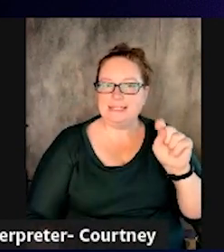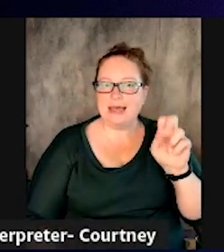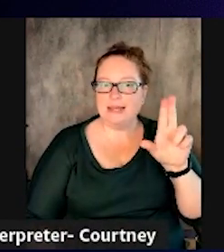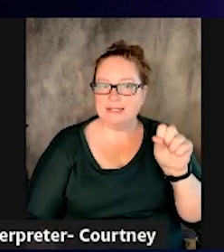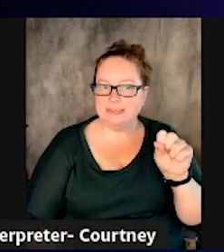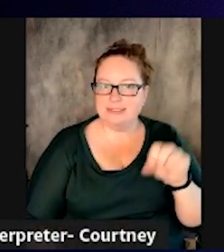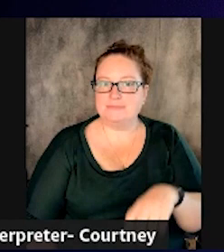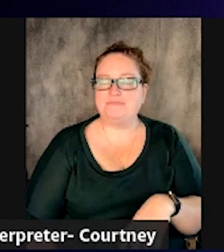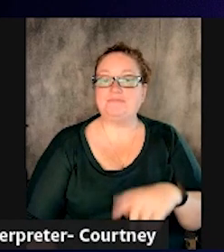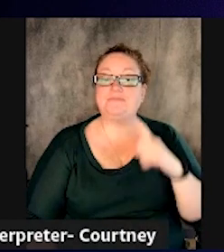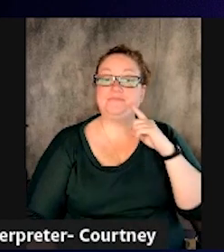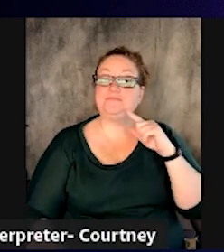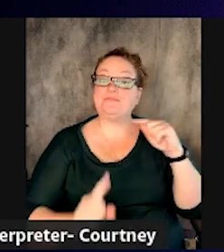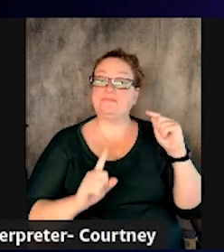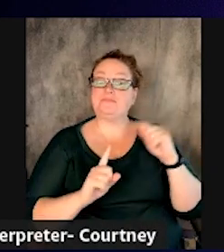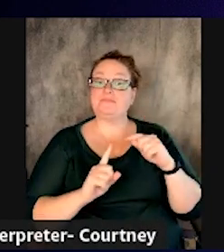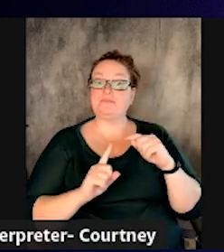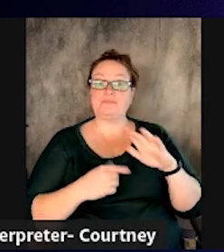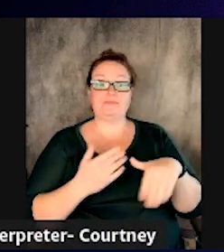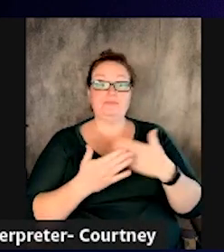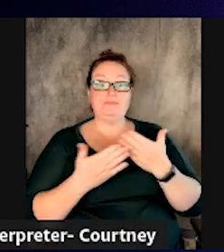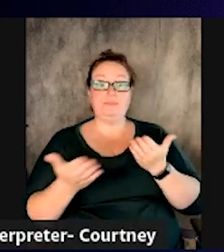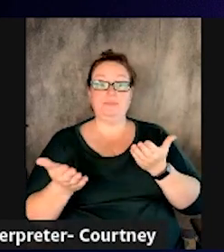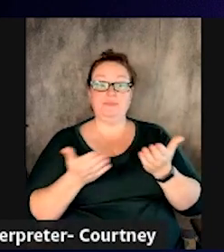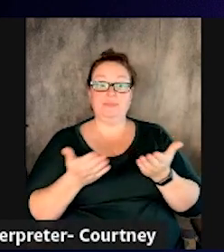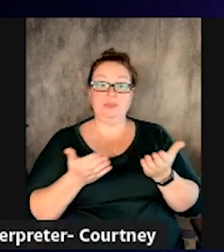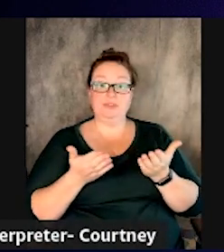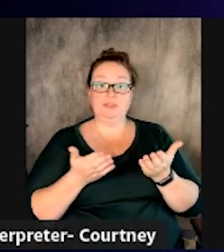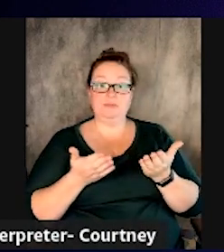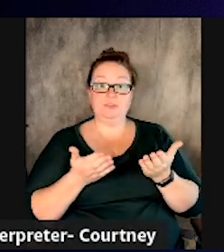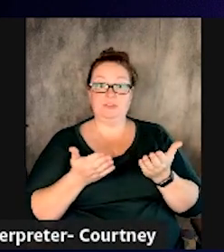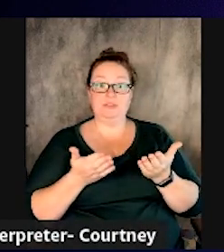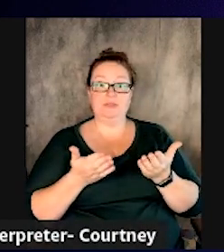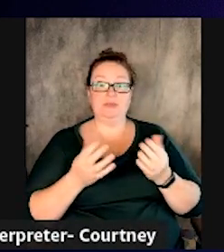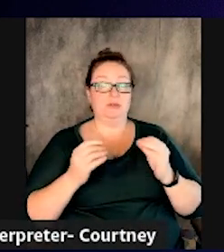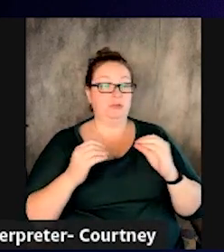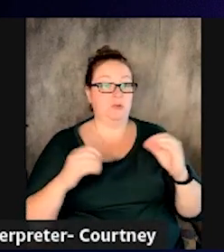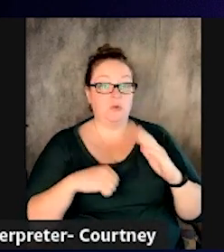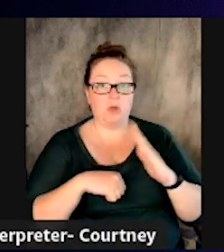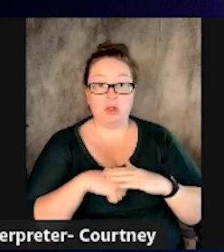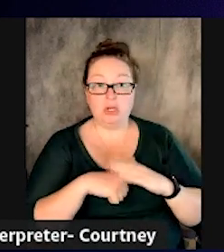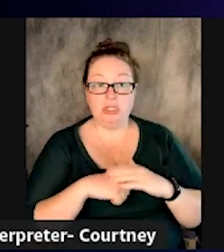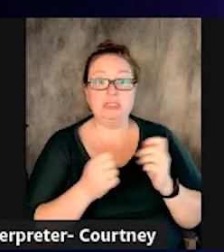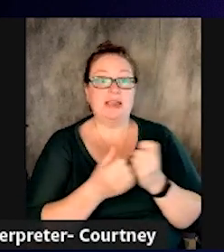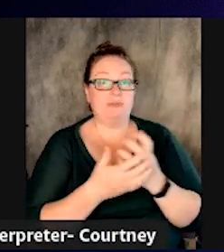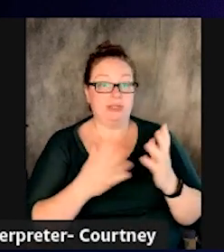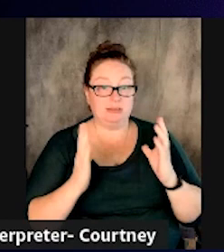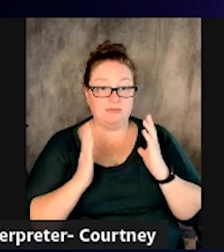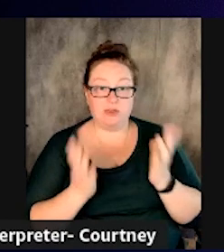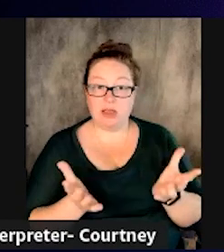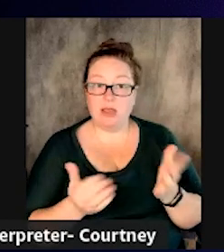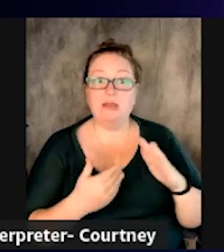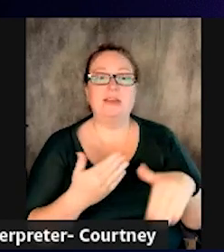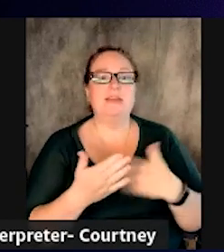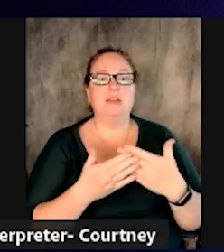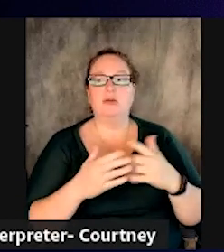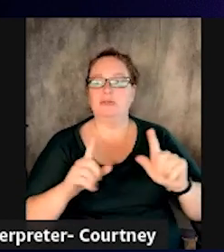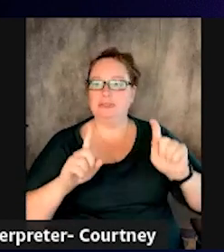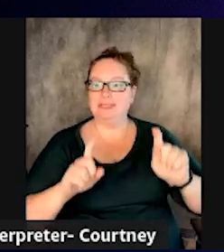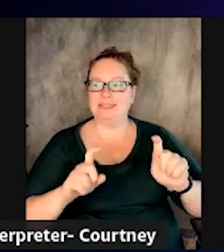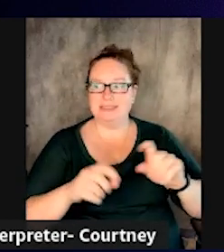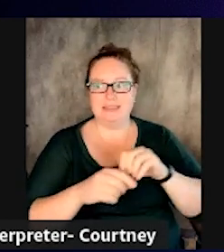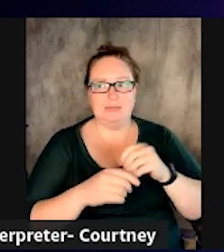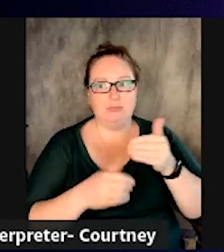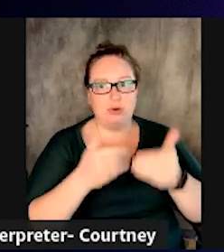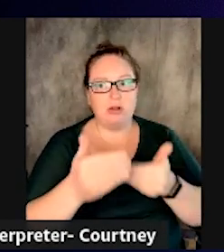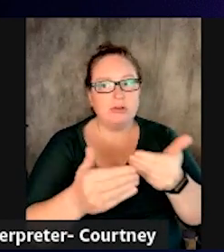this case, all of my servers are no alerts, everything's fine. They're all test in progress, but the